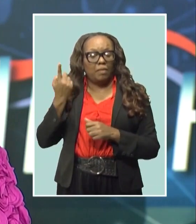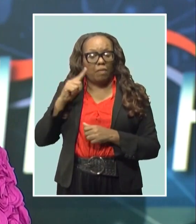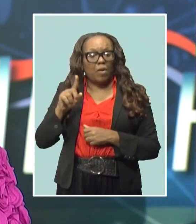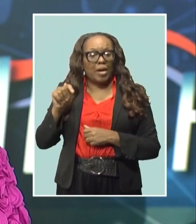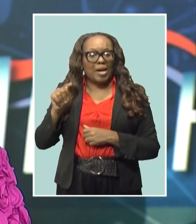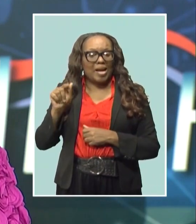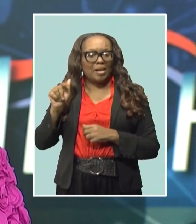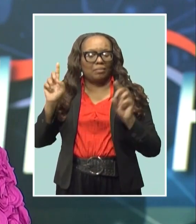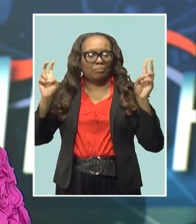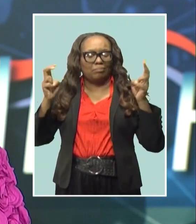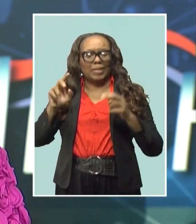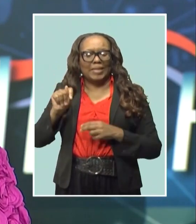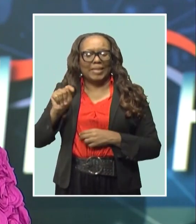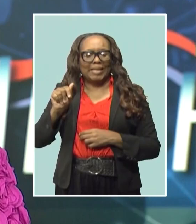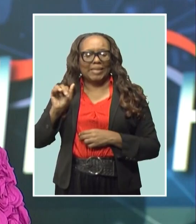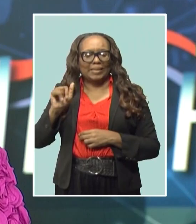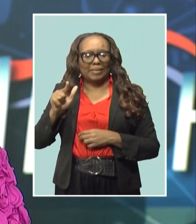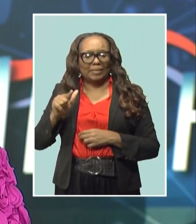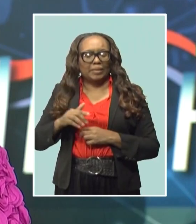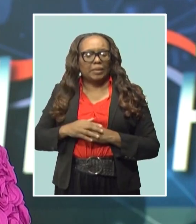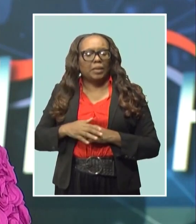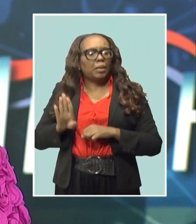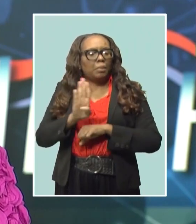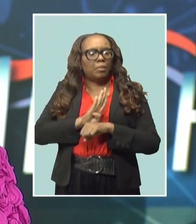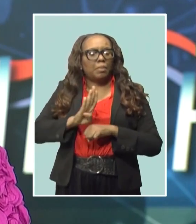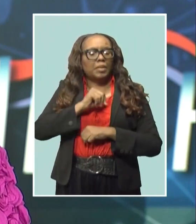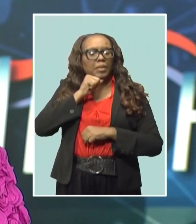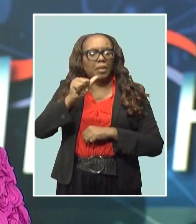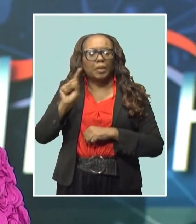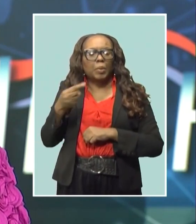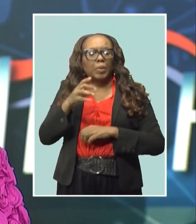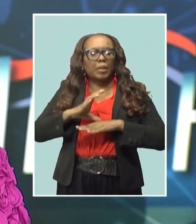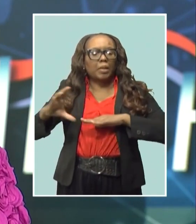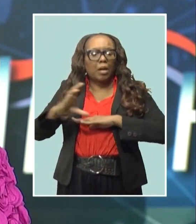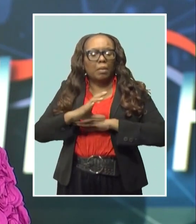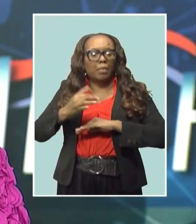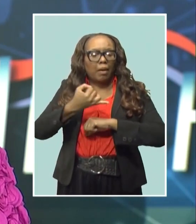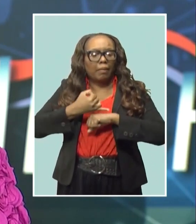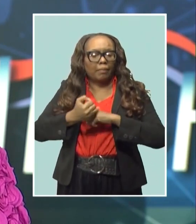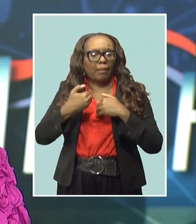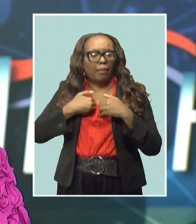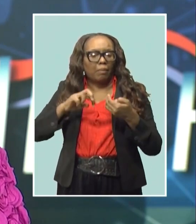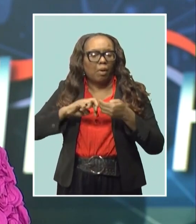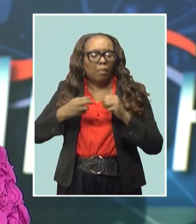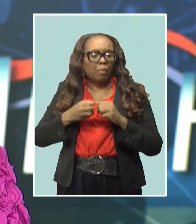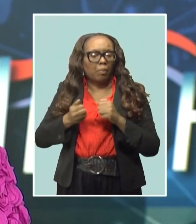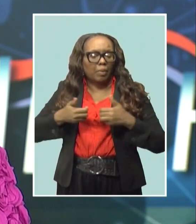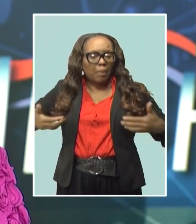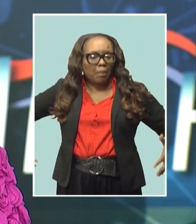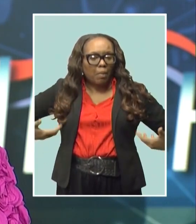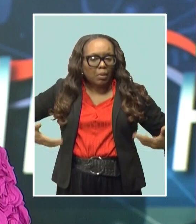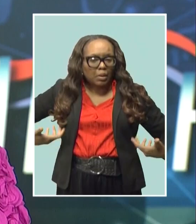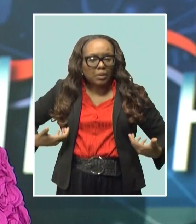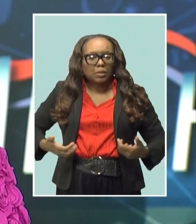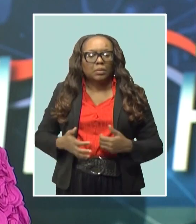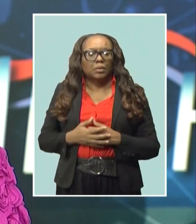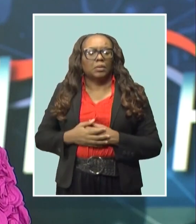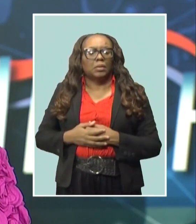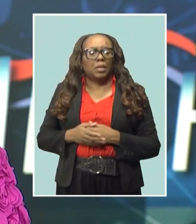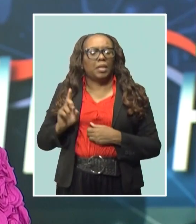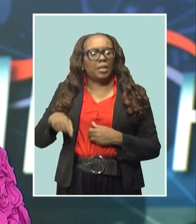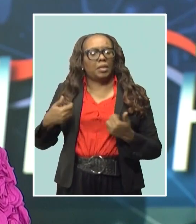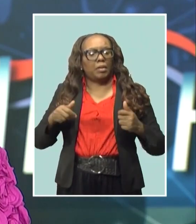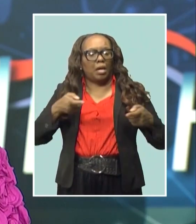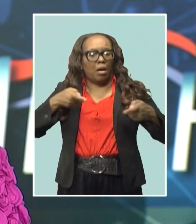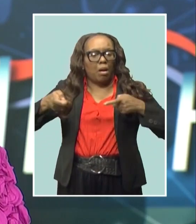the only Caribbean island that has that issue. However, the chief stresses the move to control the animal has to be balanced based on